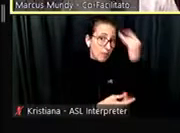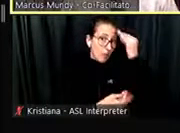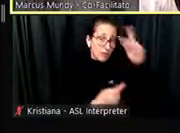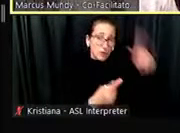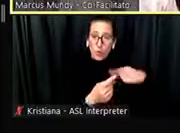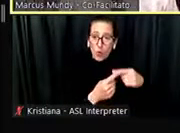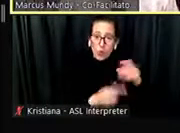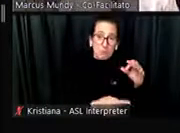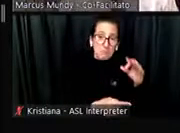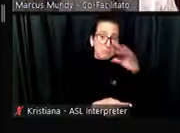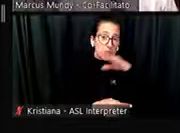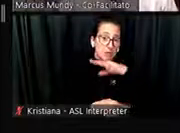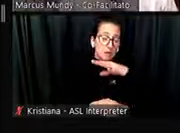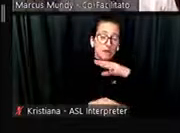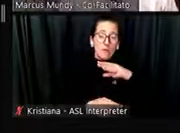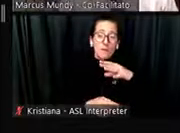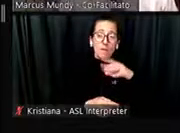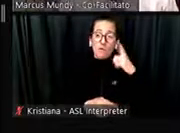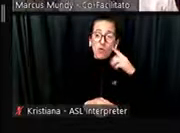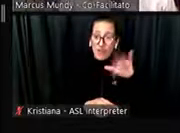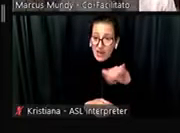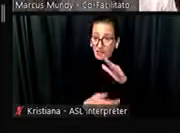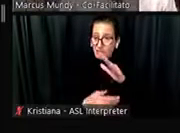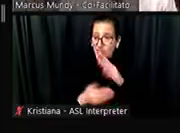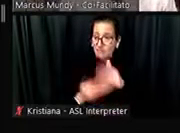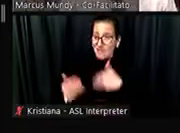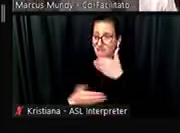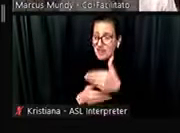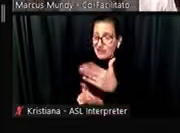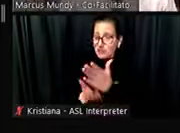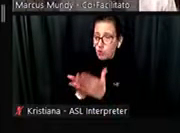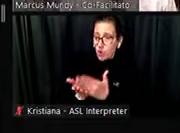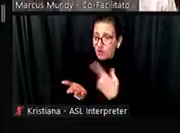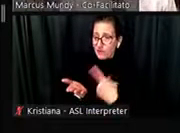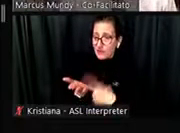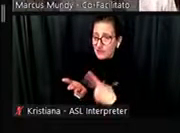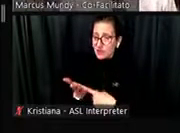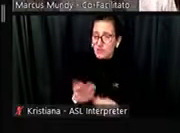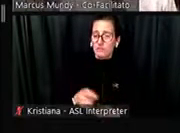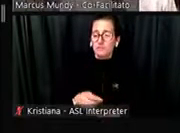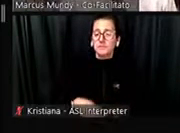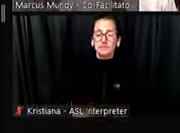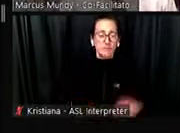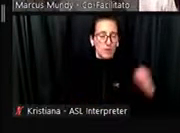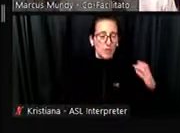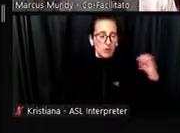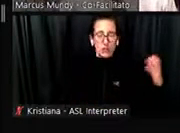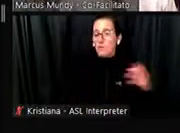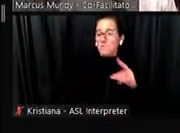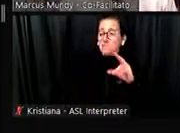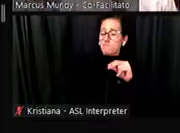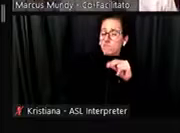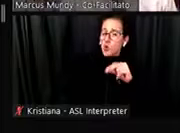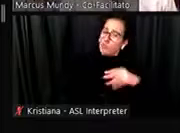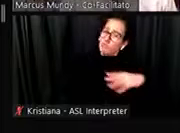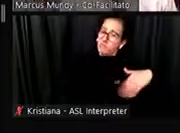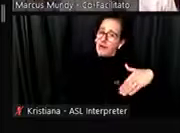next. No, I don't think so at this point. It is our first one of these, so